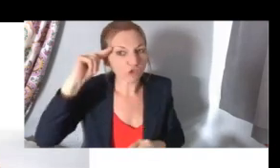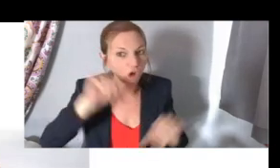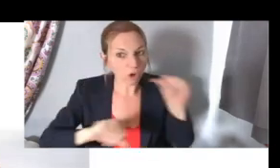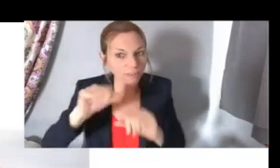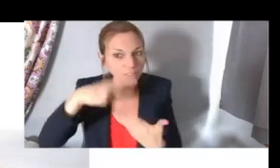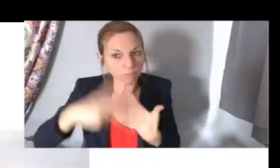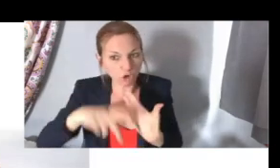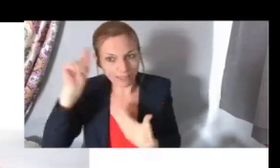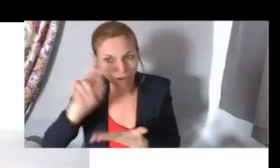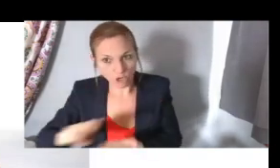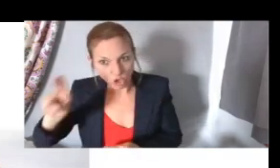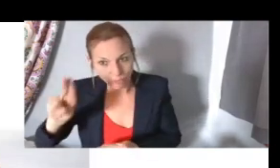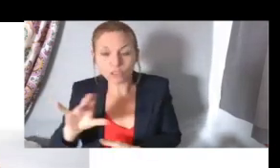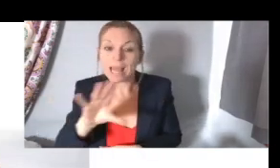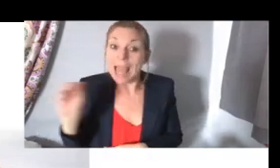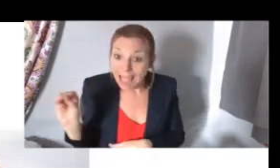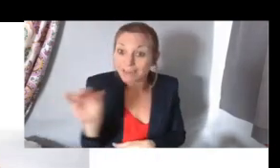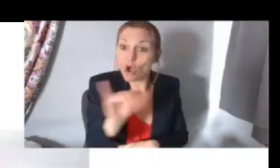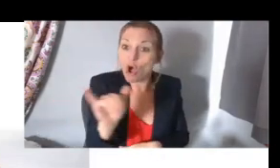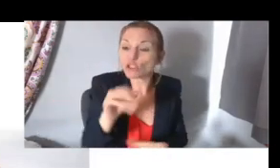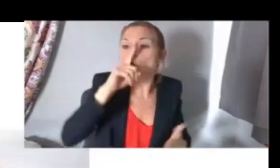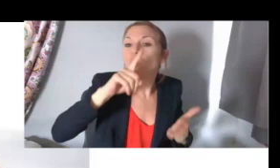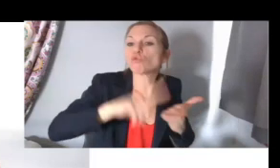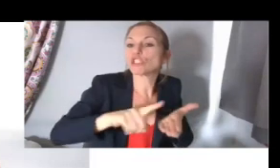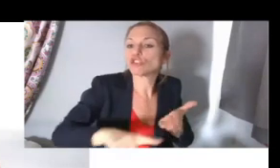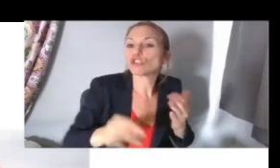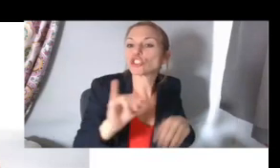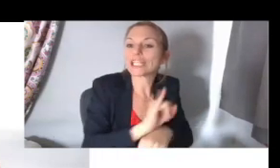a research intern with us here at Digital Promise's